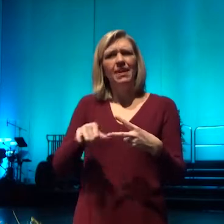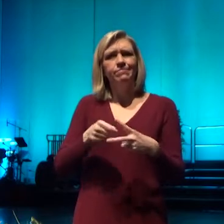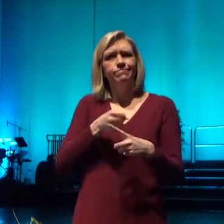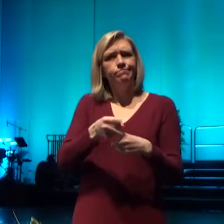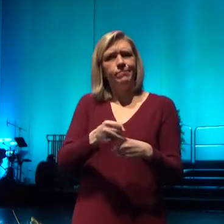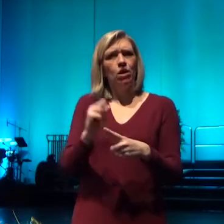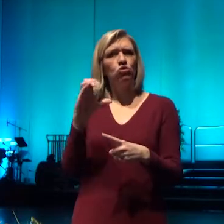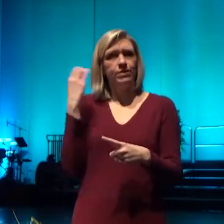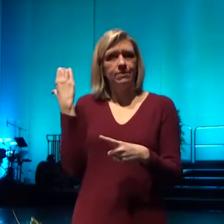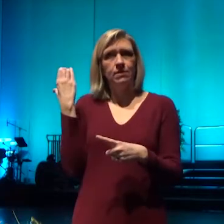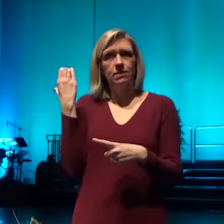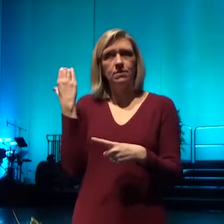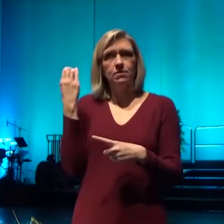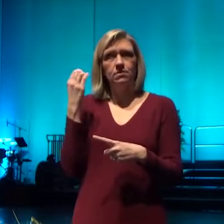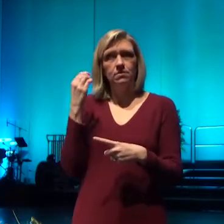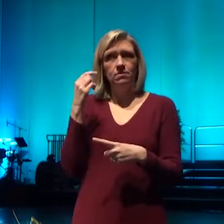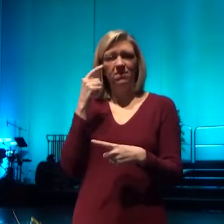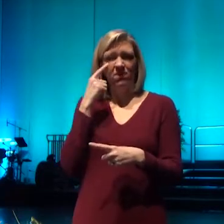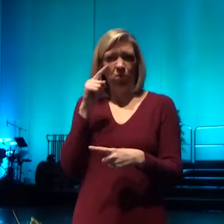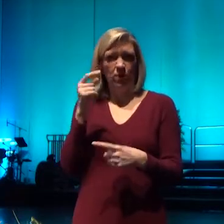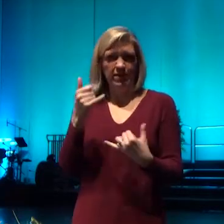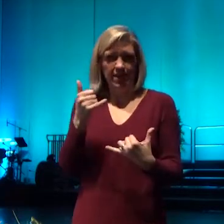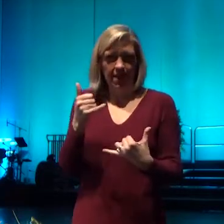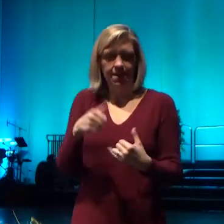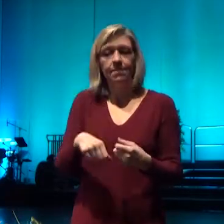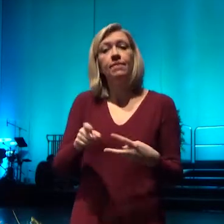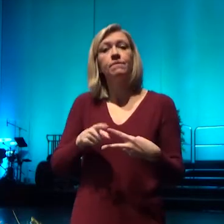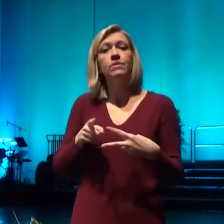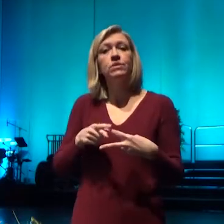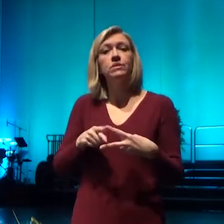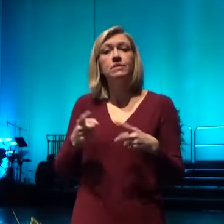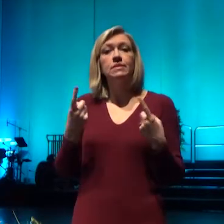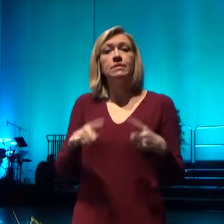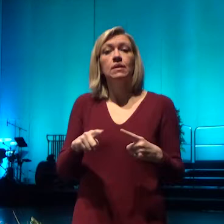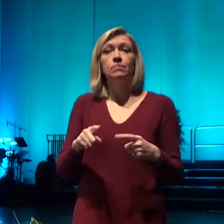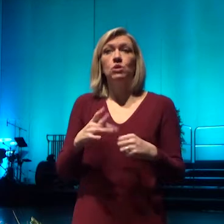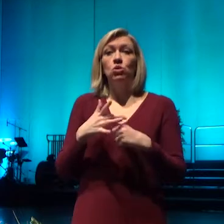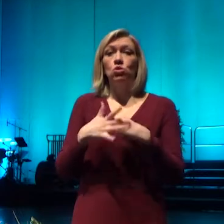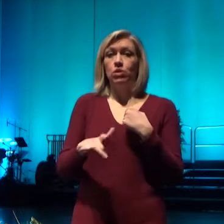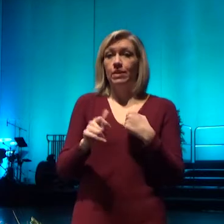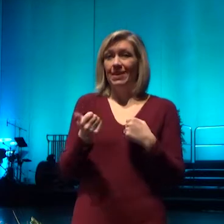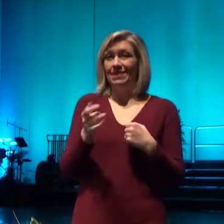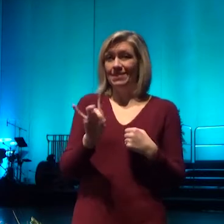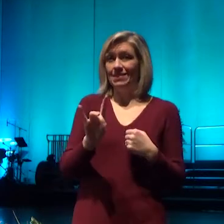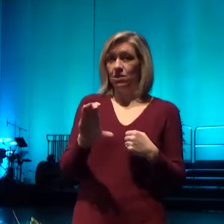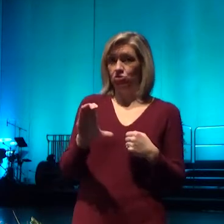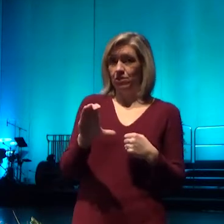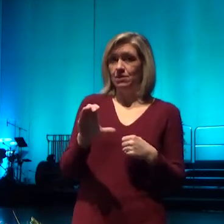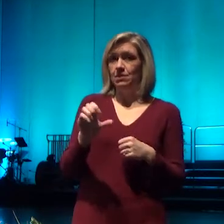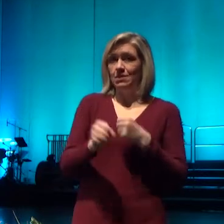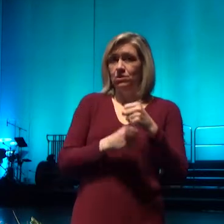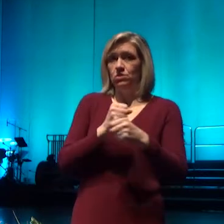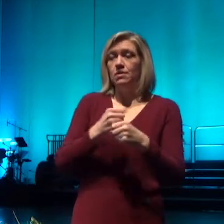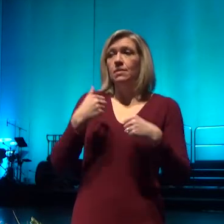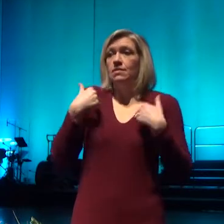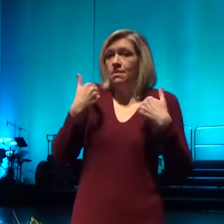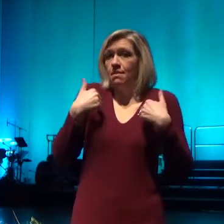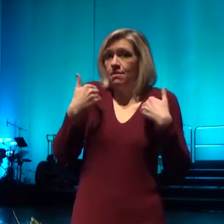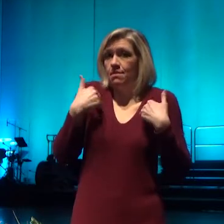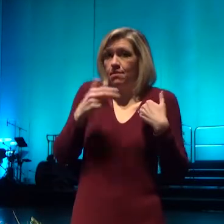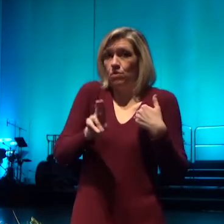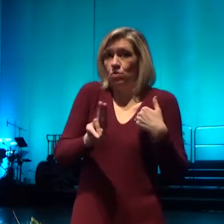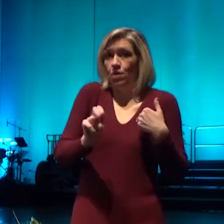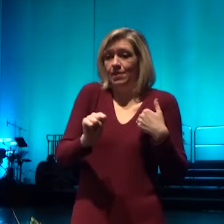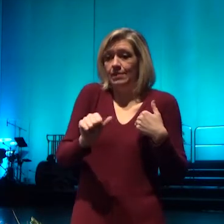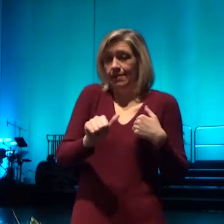Christmas as we know it today. The first happens in the early 1800s in a young United States of